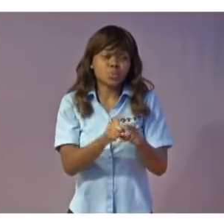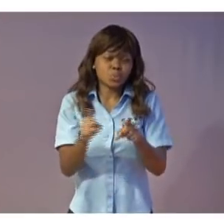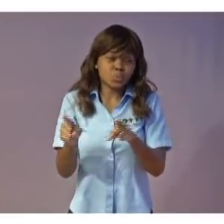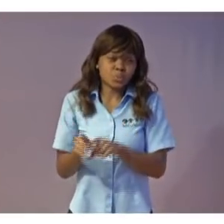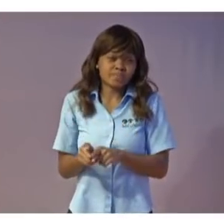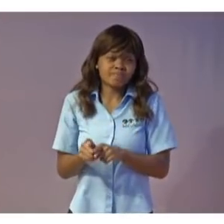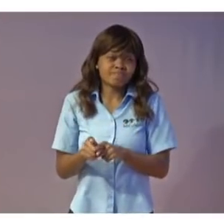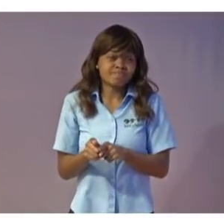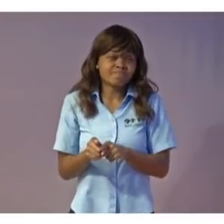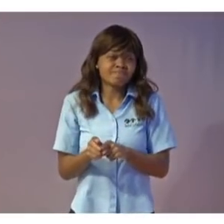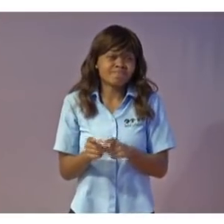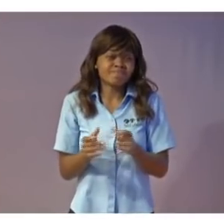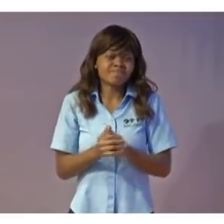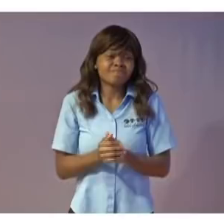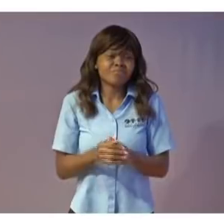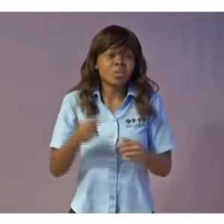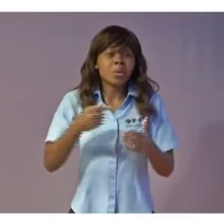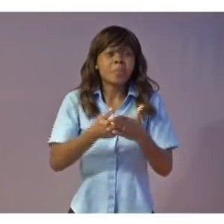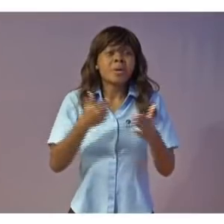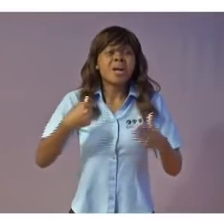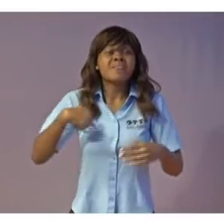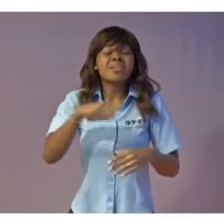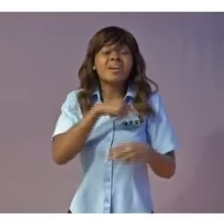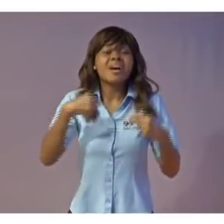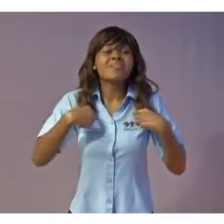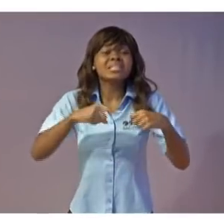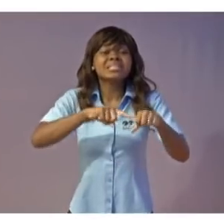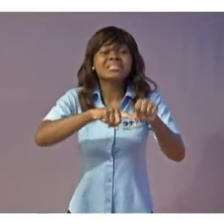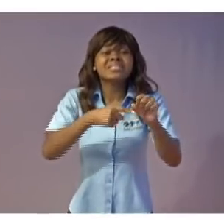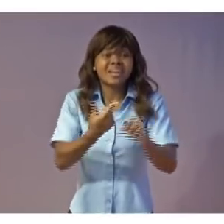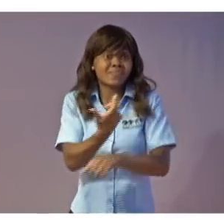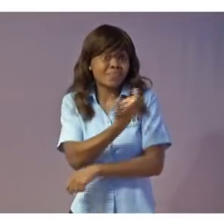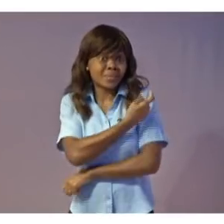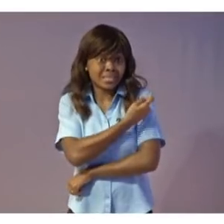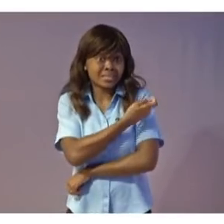mass vaccination program. And again, the